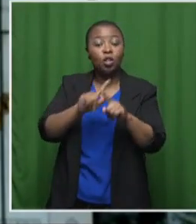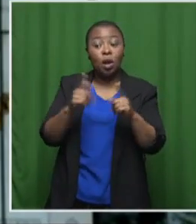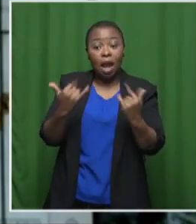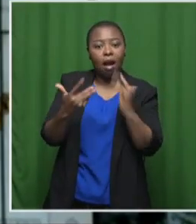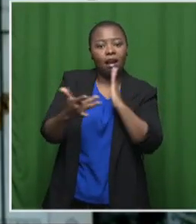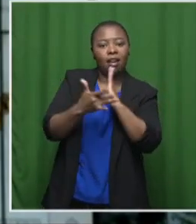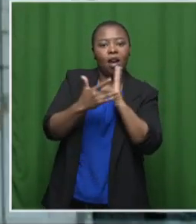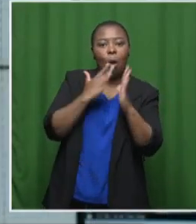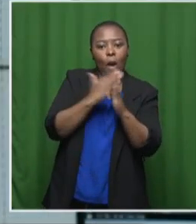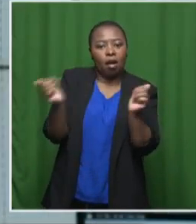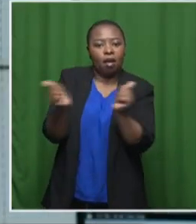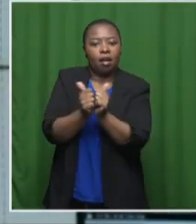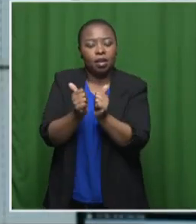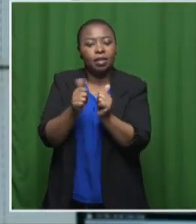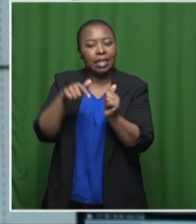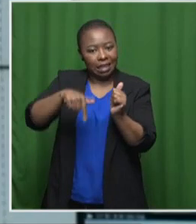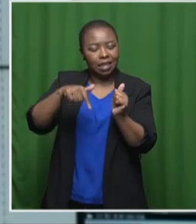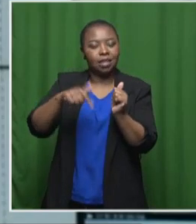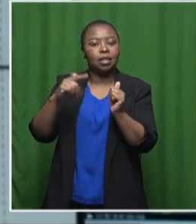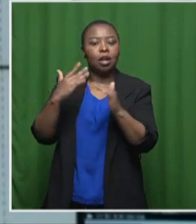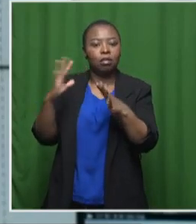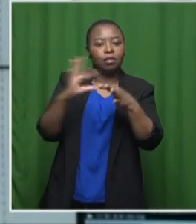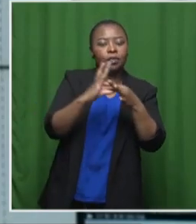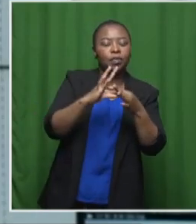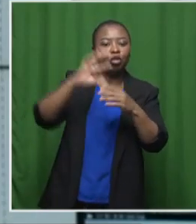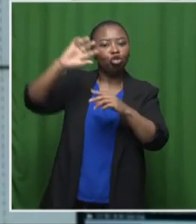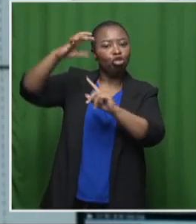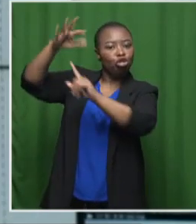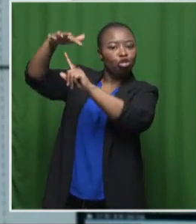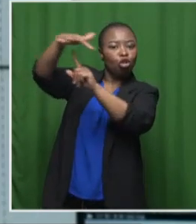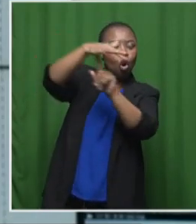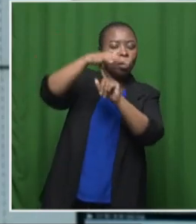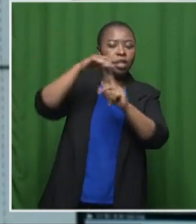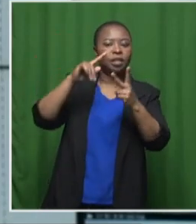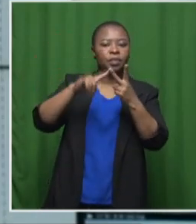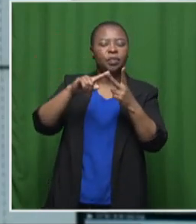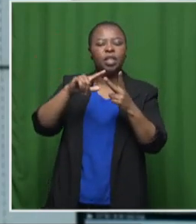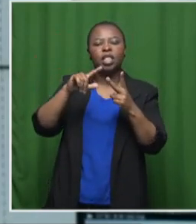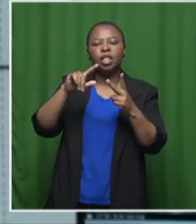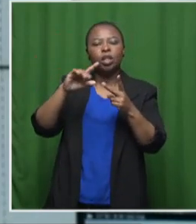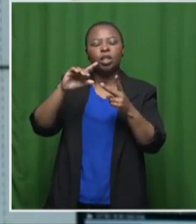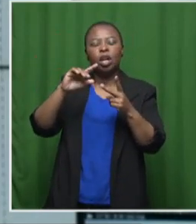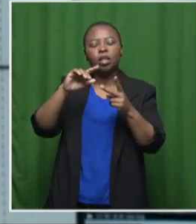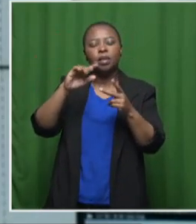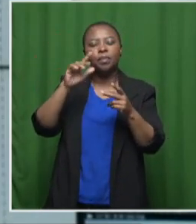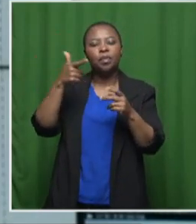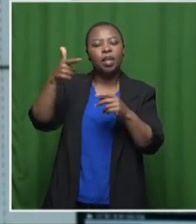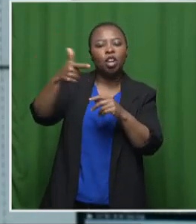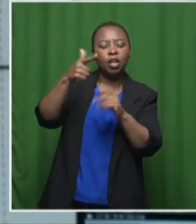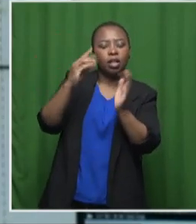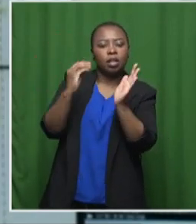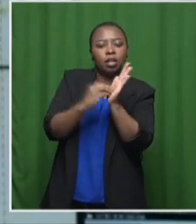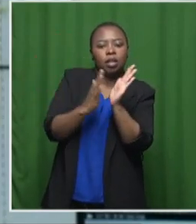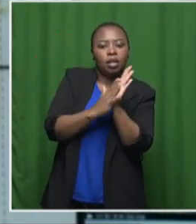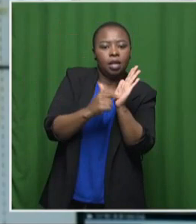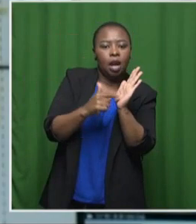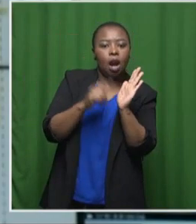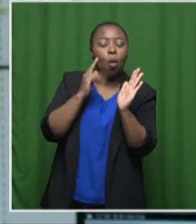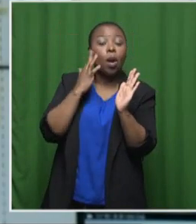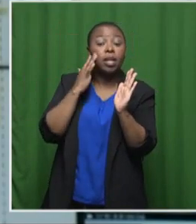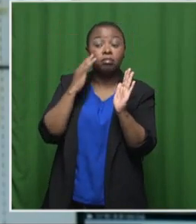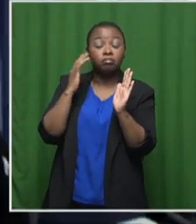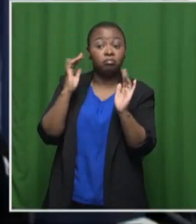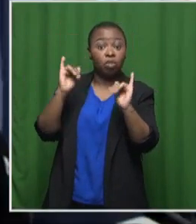technologies already in use. This includes drone and shot spotter technology, which registers gunshots in especially volatile